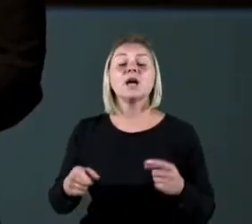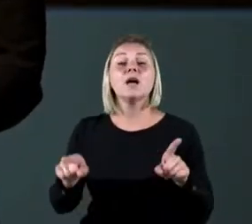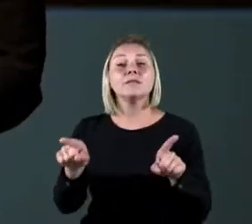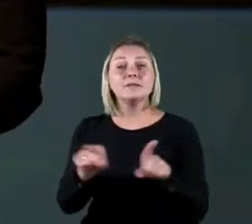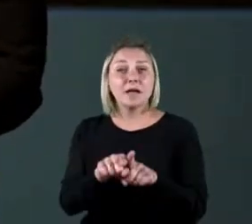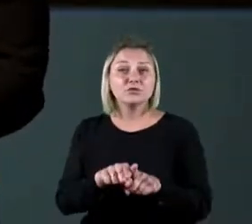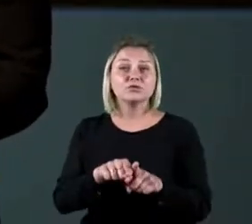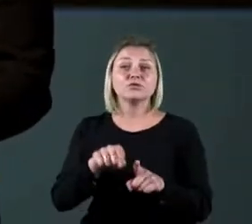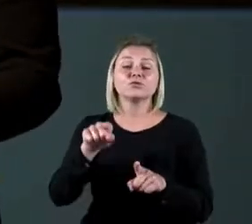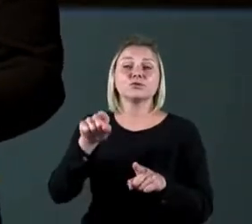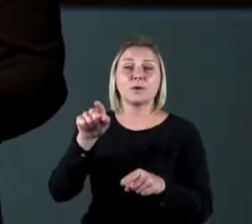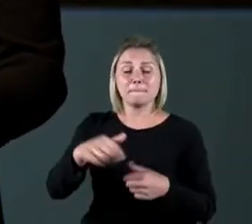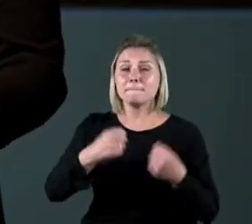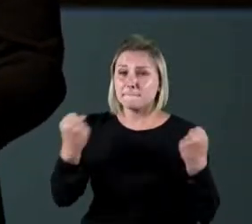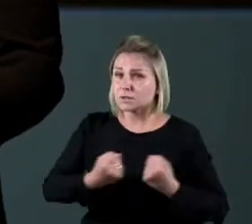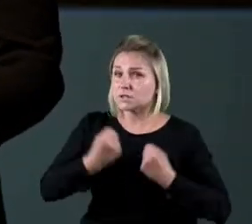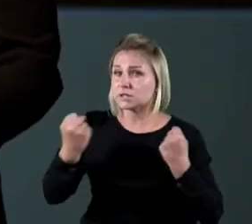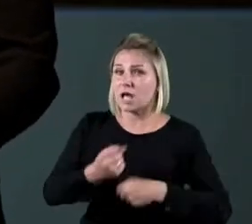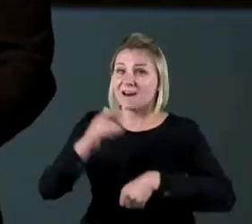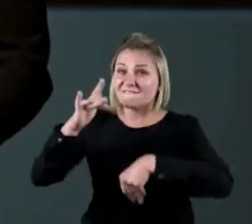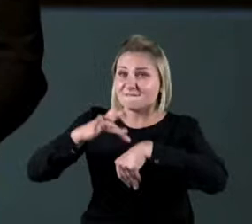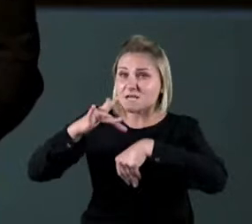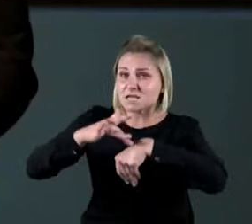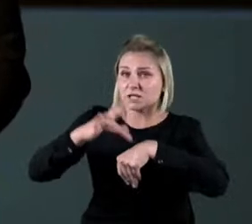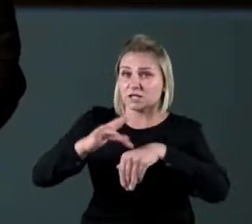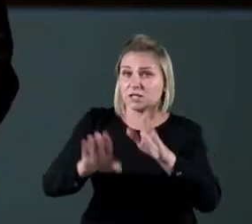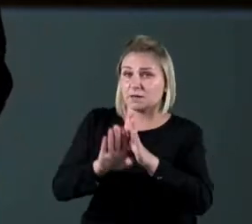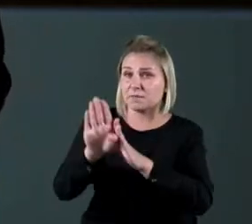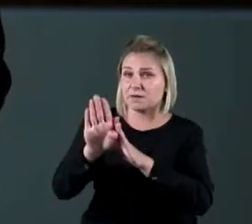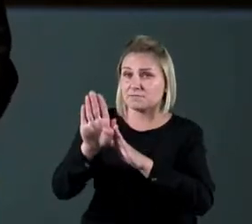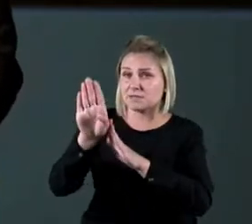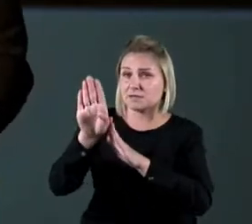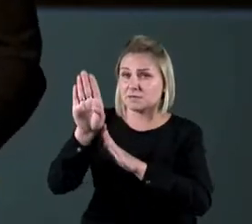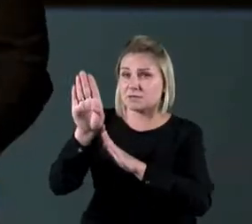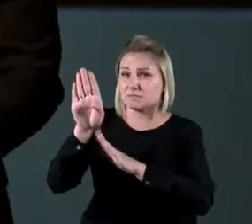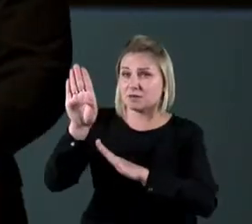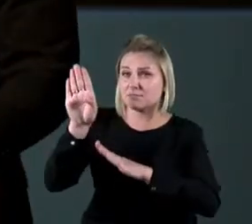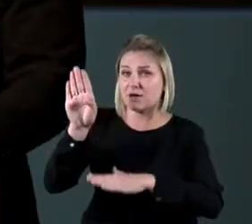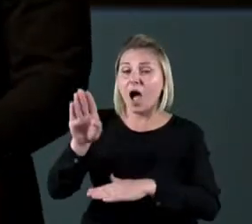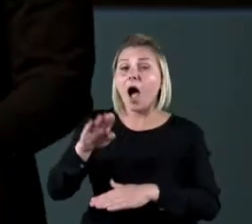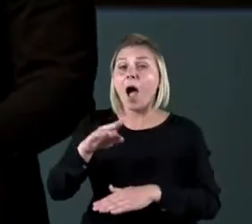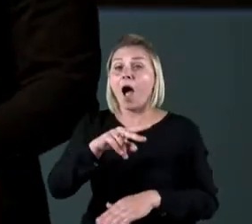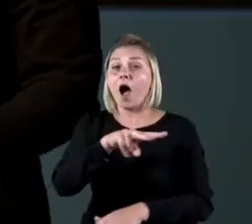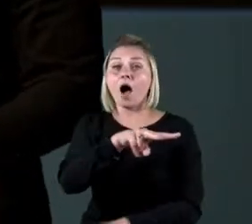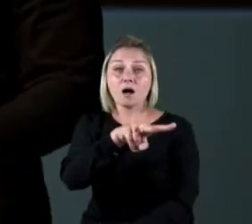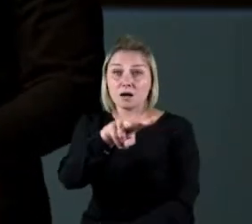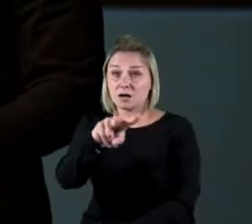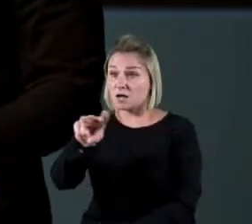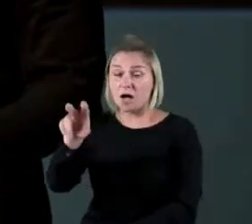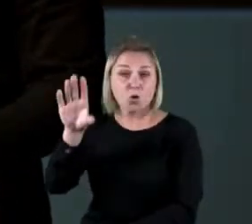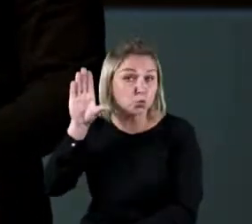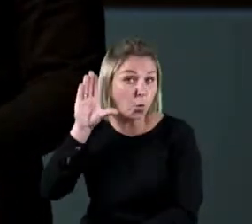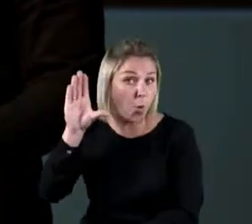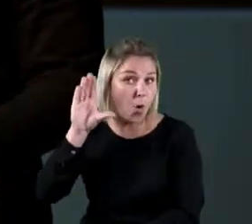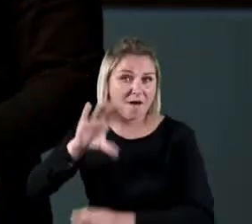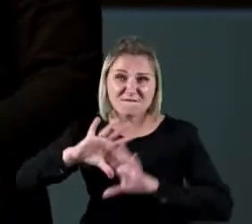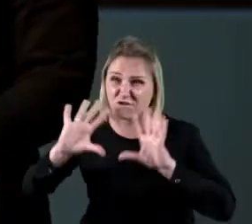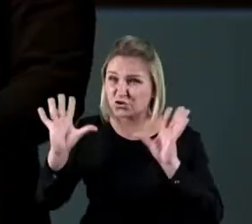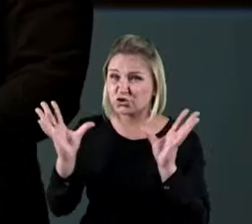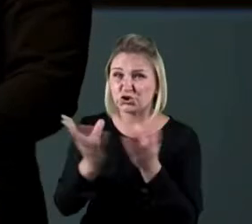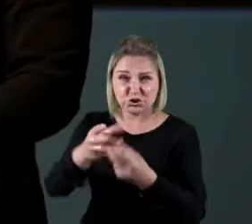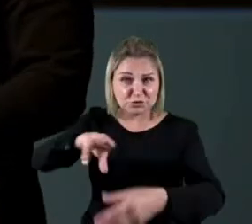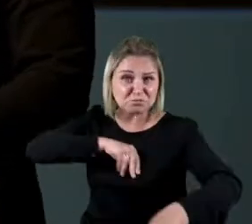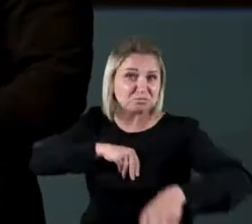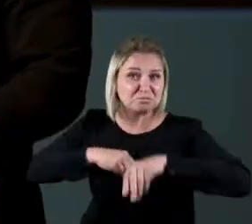sectors while engaging a spectrum of stakeholders. The need to move away from a linear policy instrument